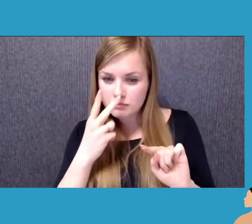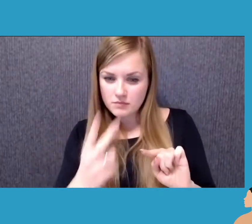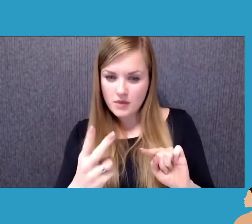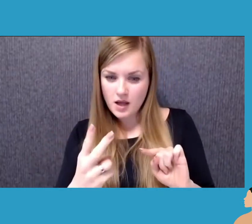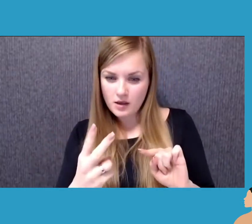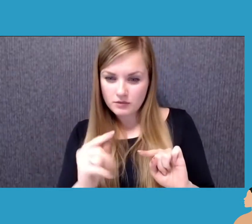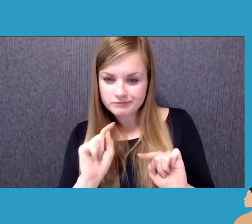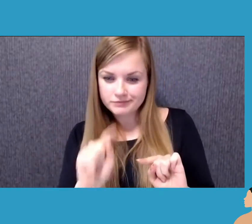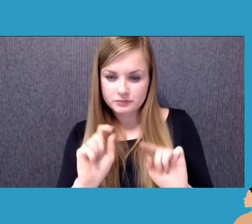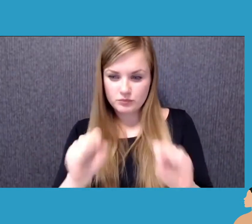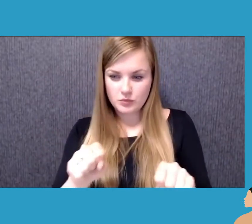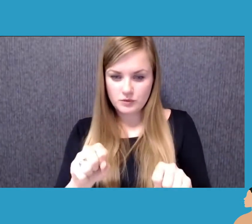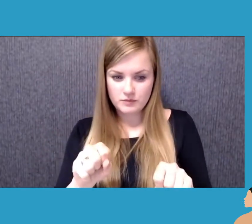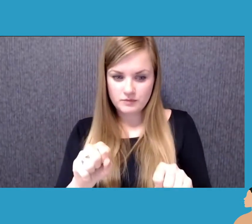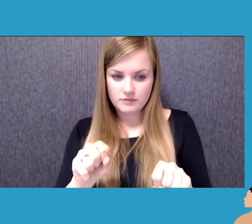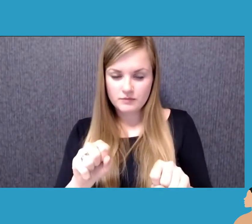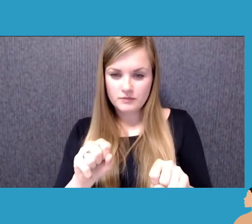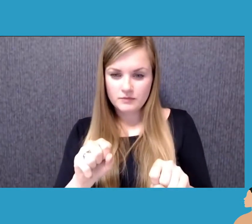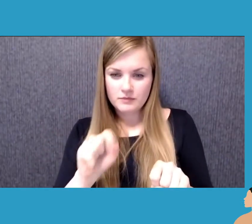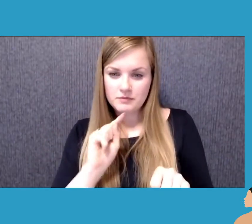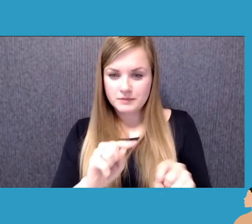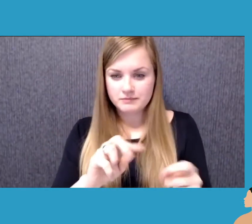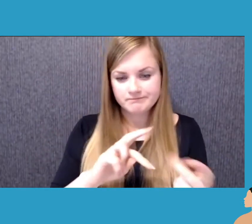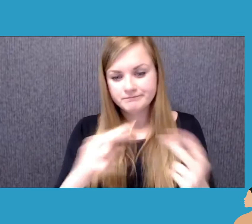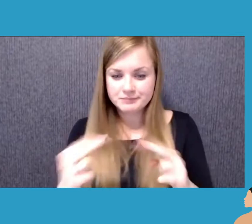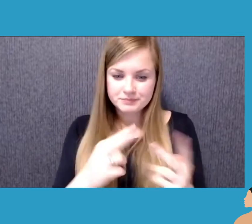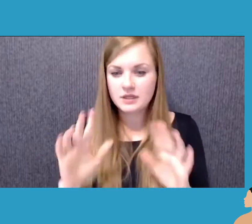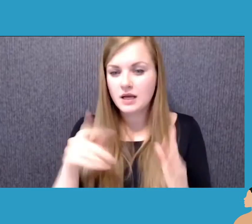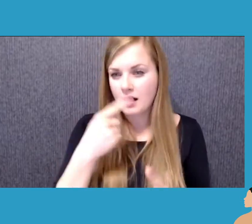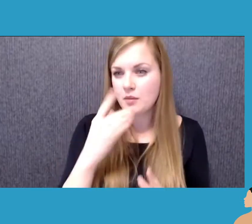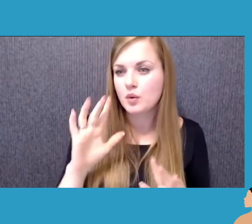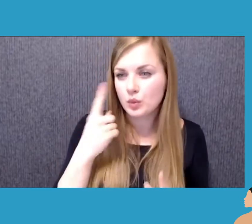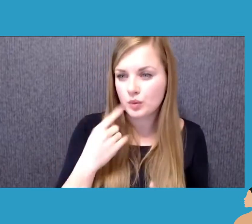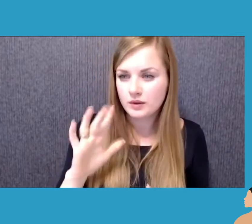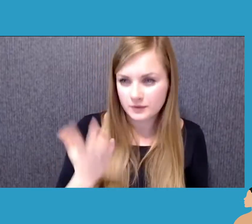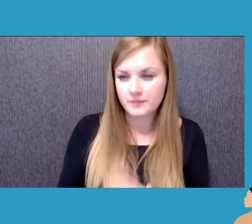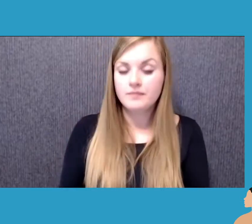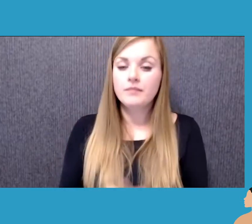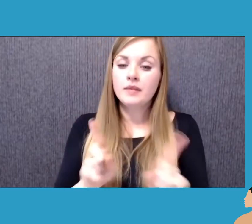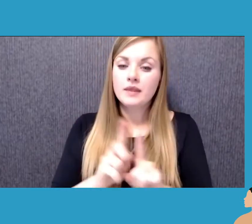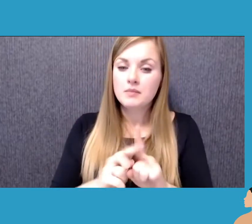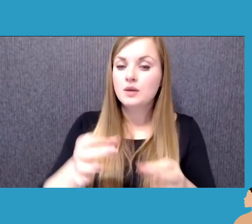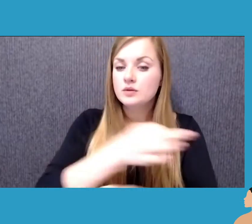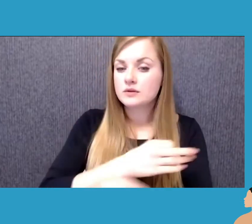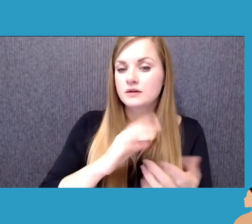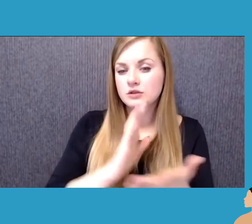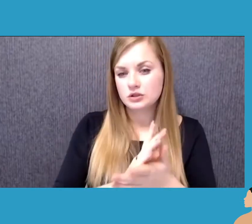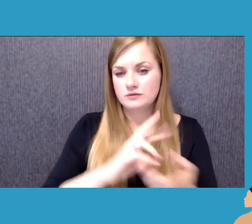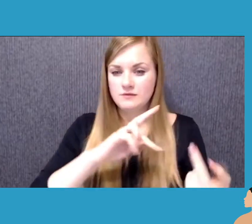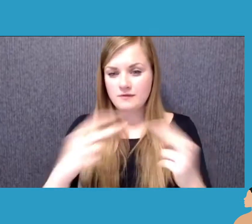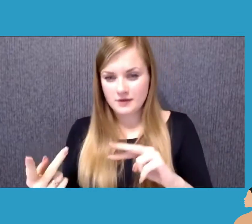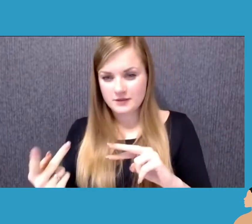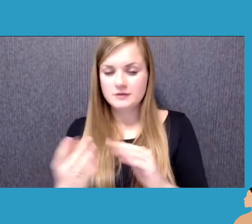services, you see the icon, which is called interpretation, and you're welcome to choose the needed language.